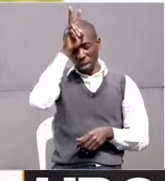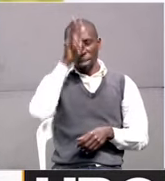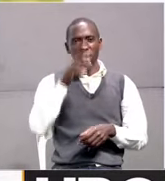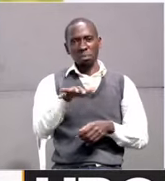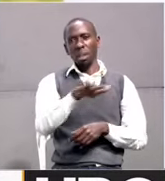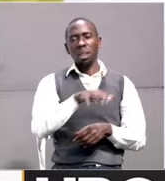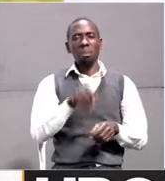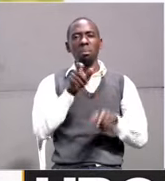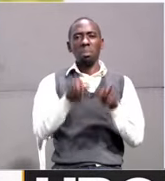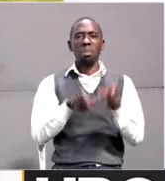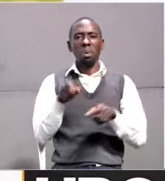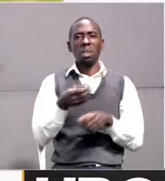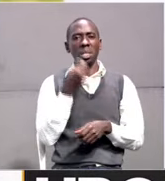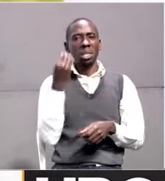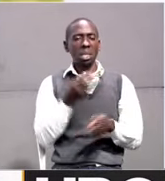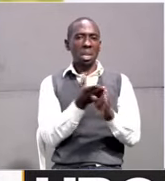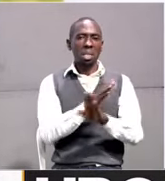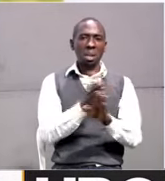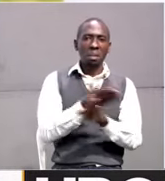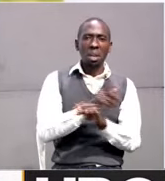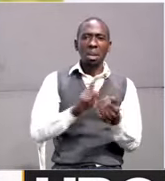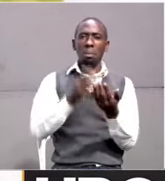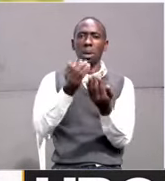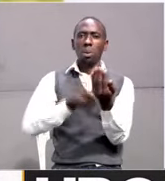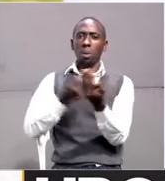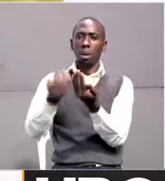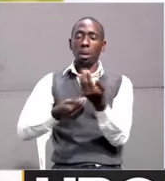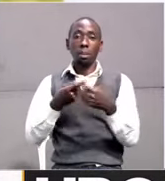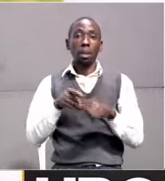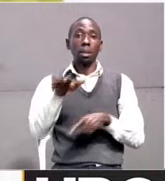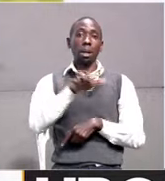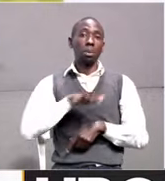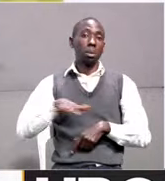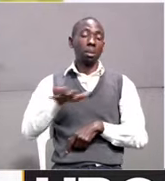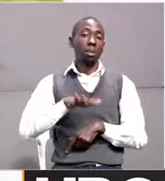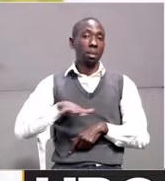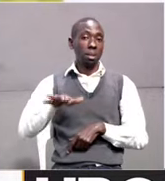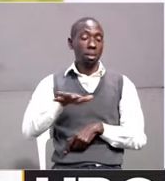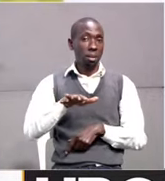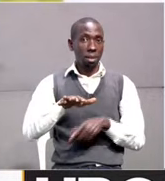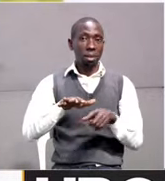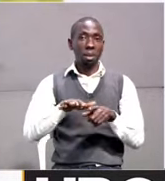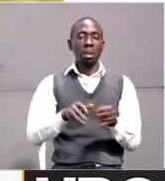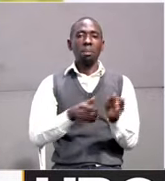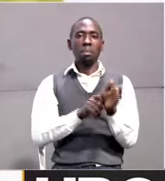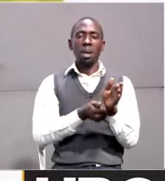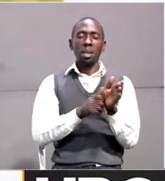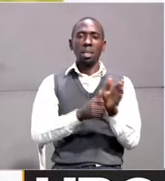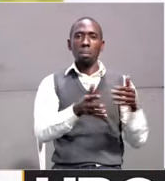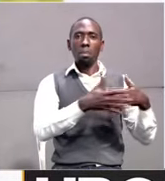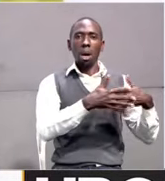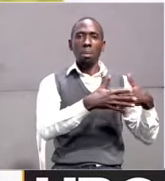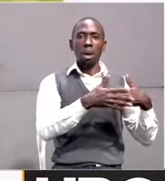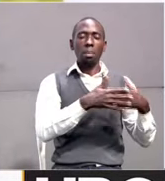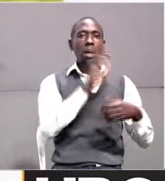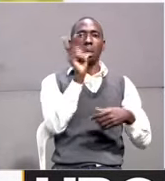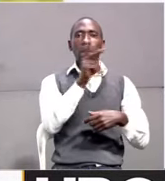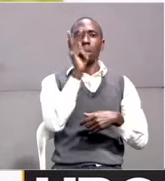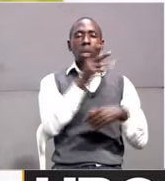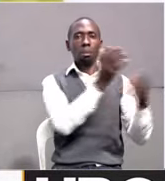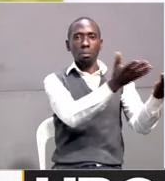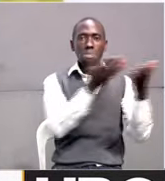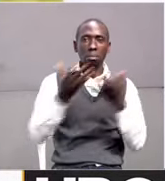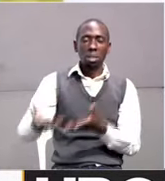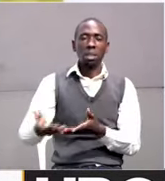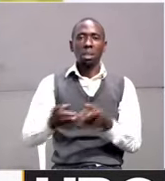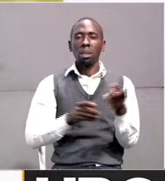people were eating their cassava, their bananas, but in the towns, maize meal from Kenya,